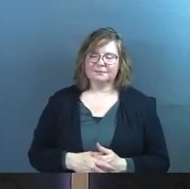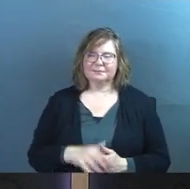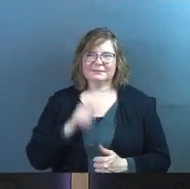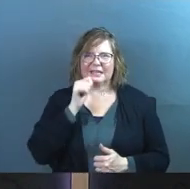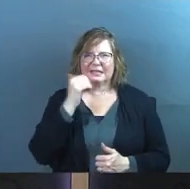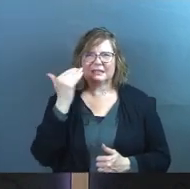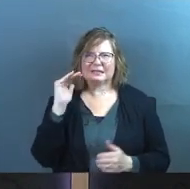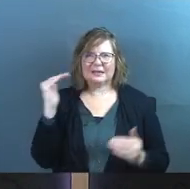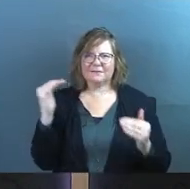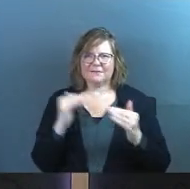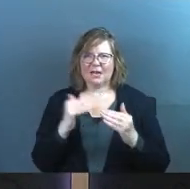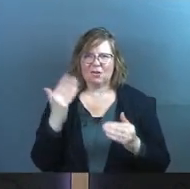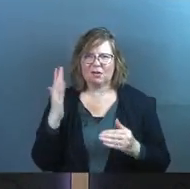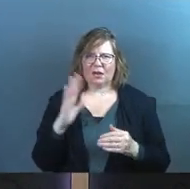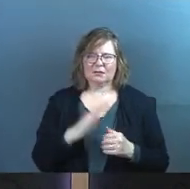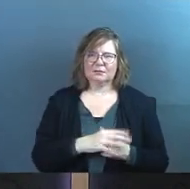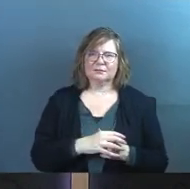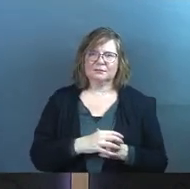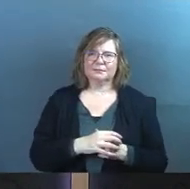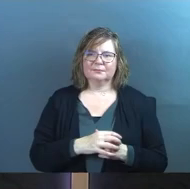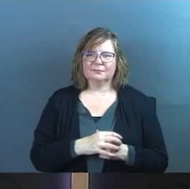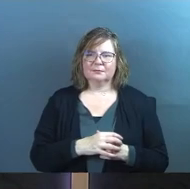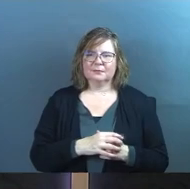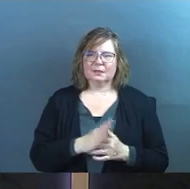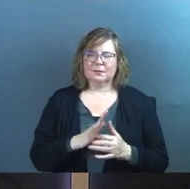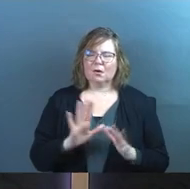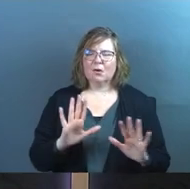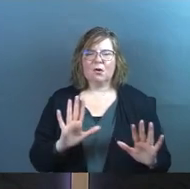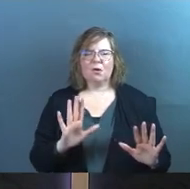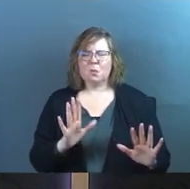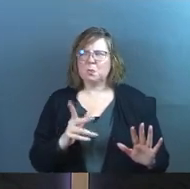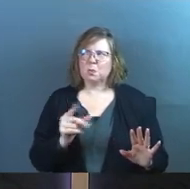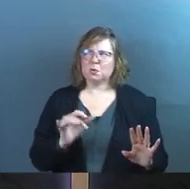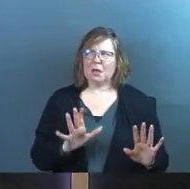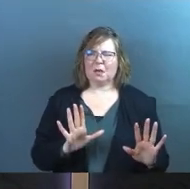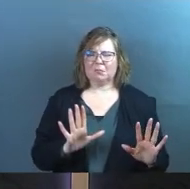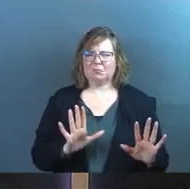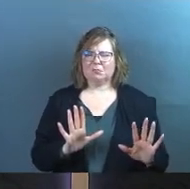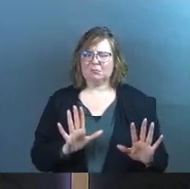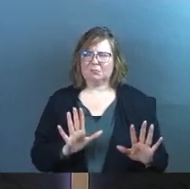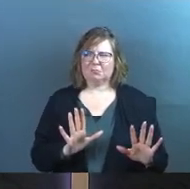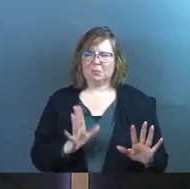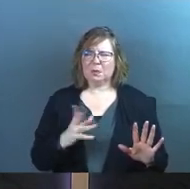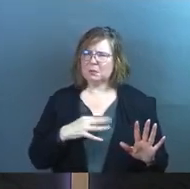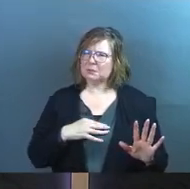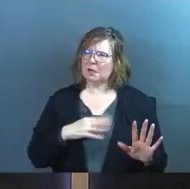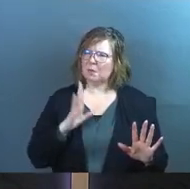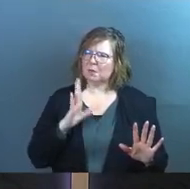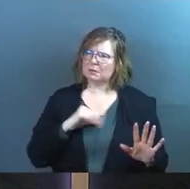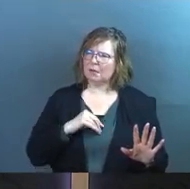That doesn't seem fair, God. Some of you guys are like, oh, no, we wouldn't say that.